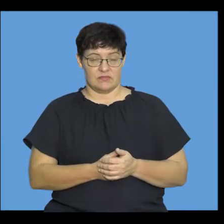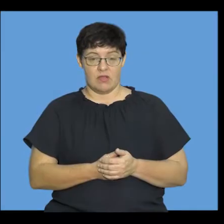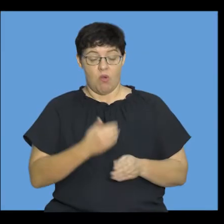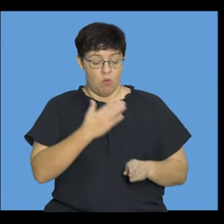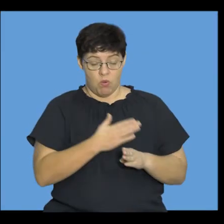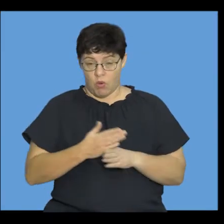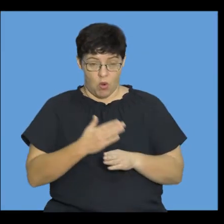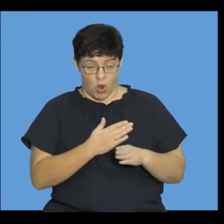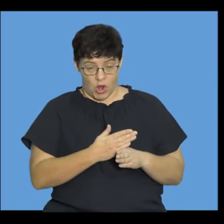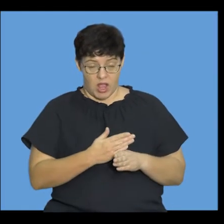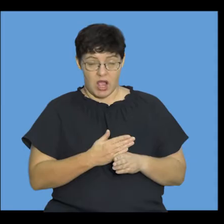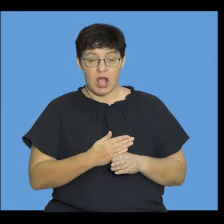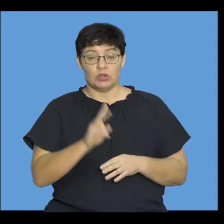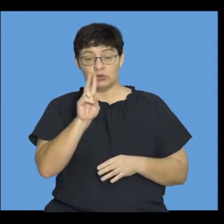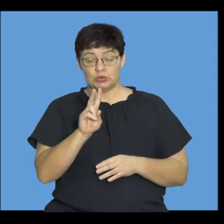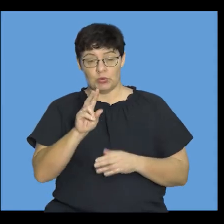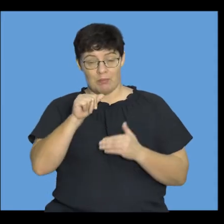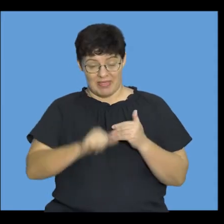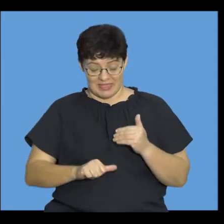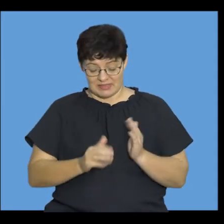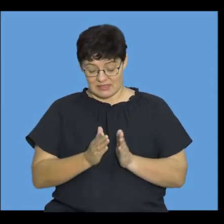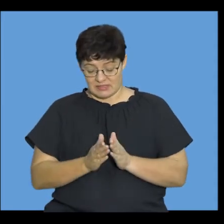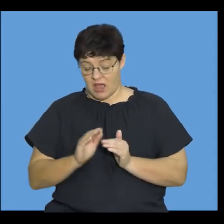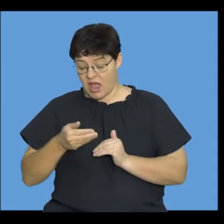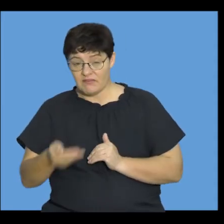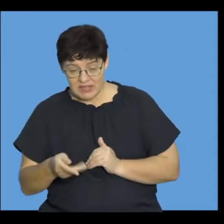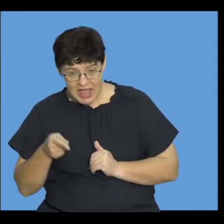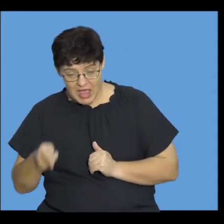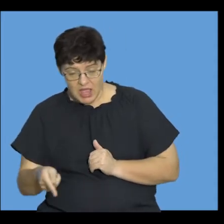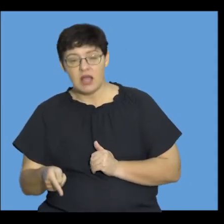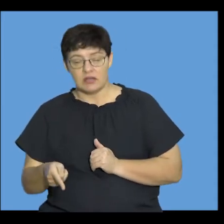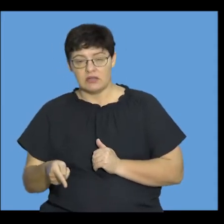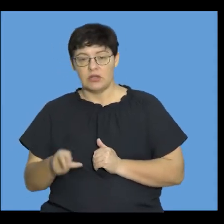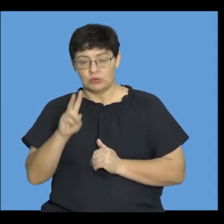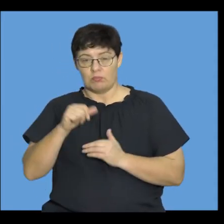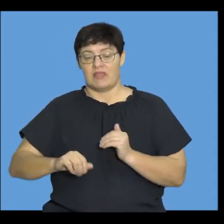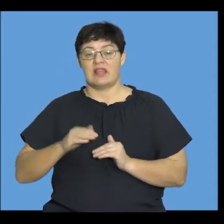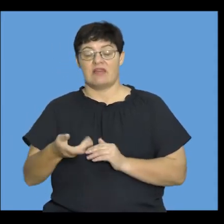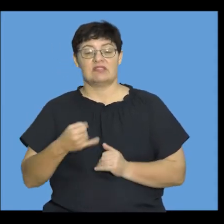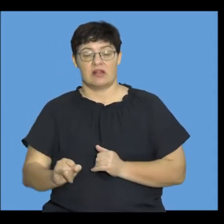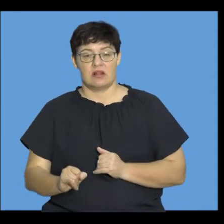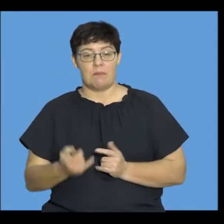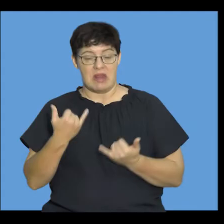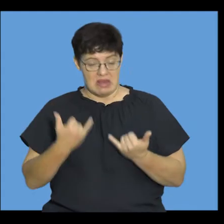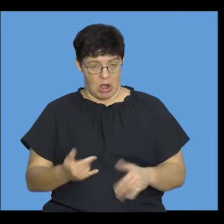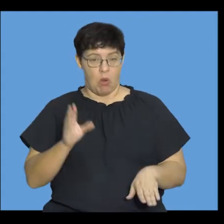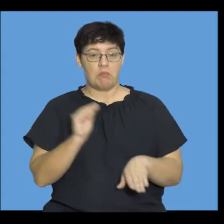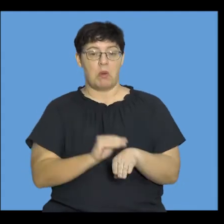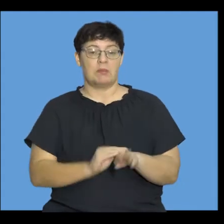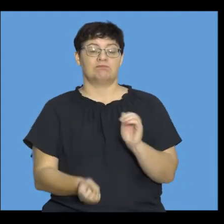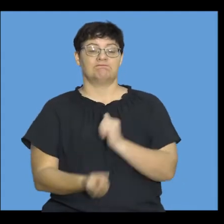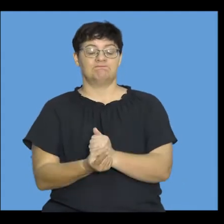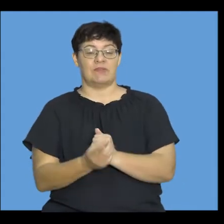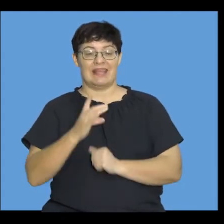2 months before the completion of the contract, Adelaide started to experience